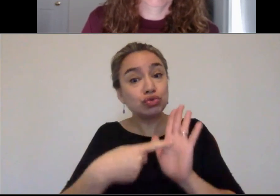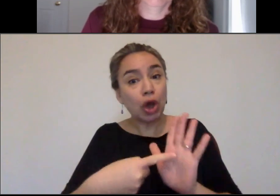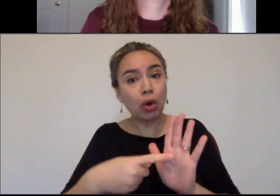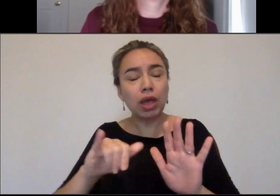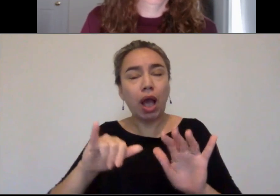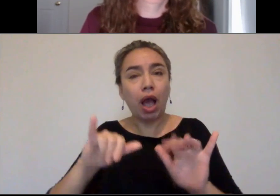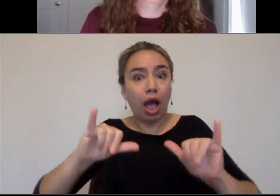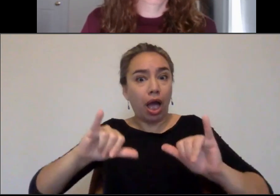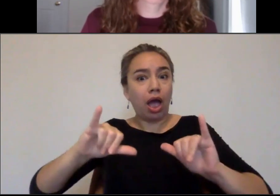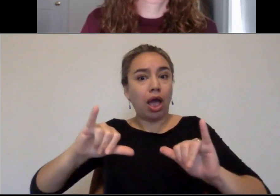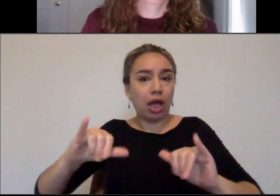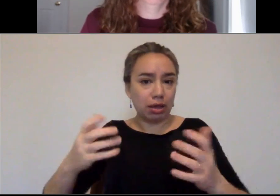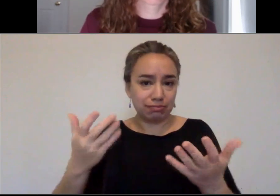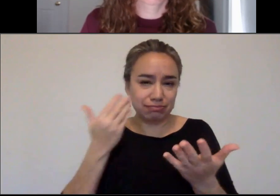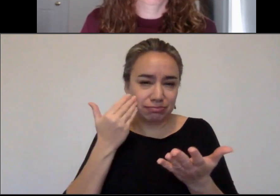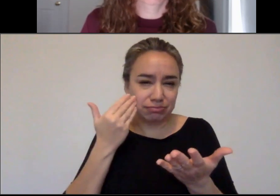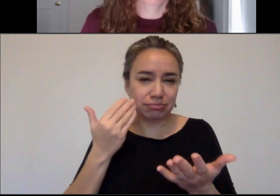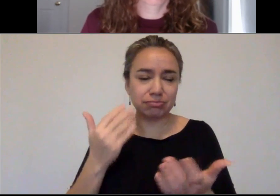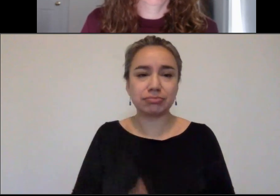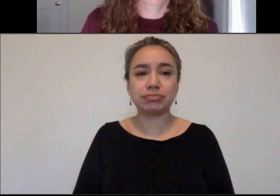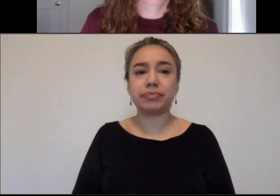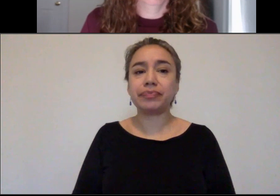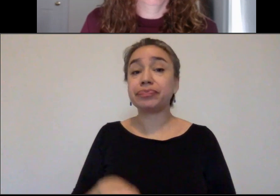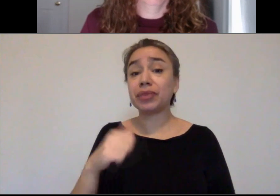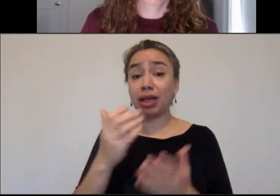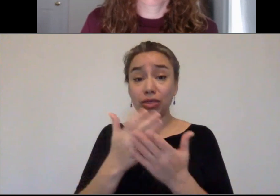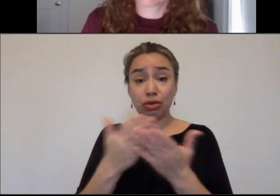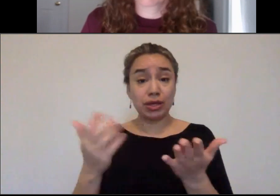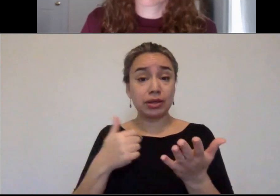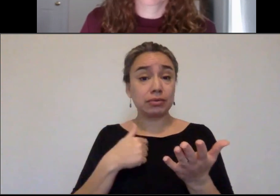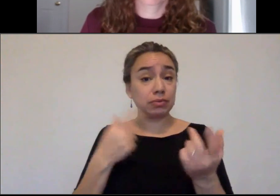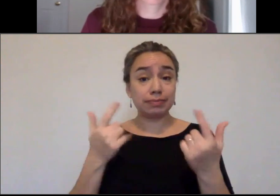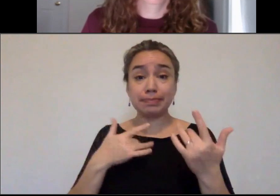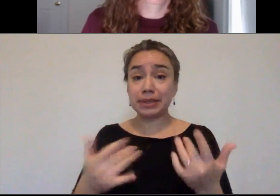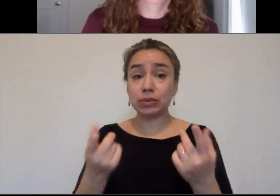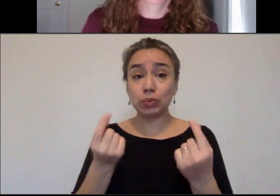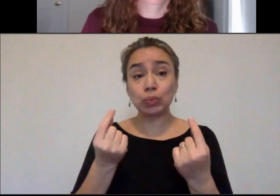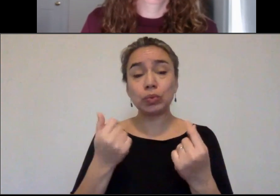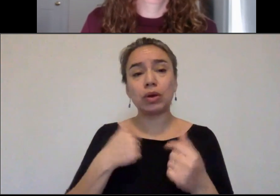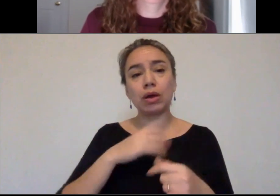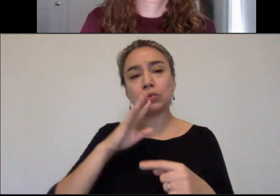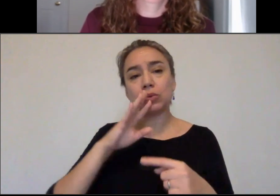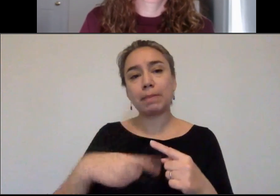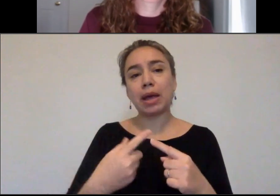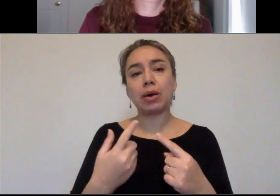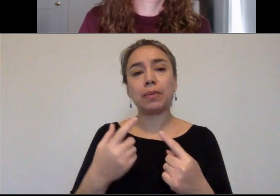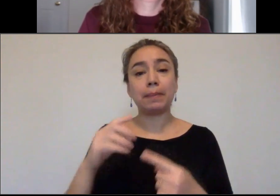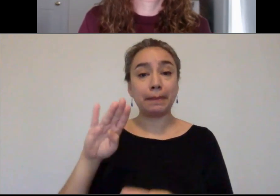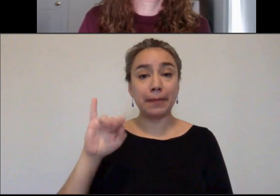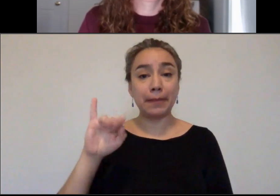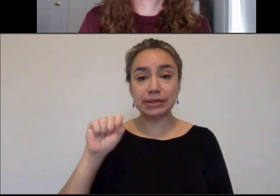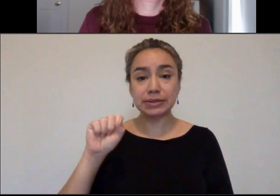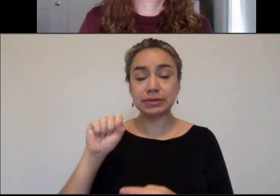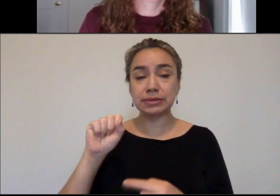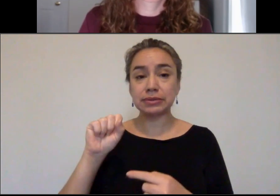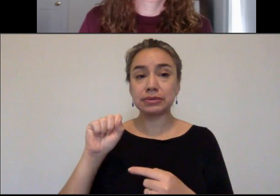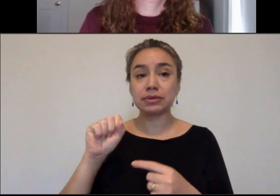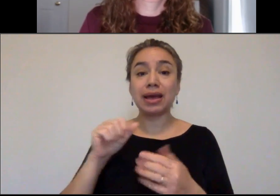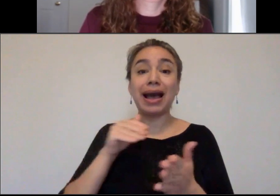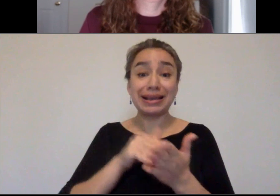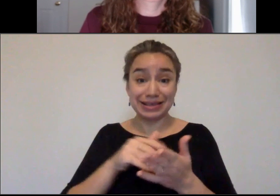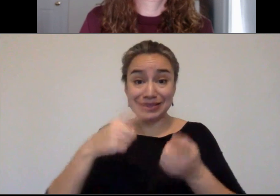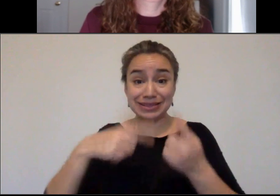huge. Yeah. Another thing that I do when I talk about the bias against sign